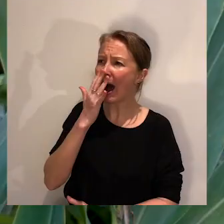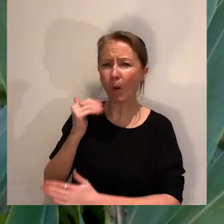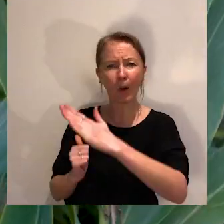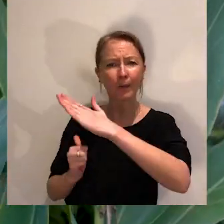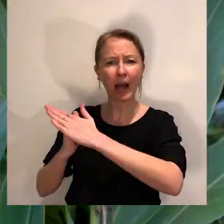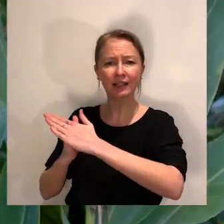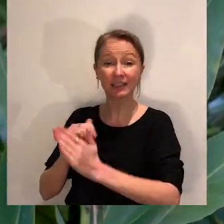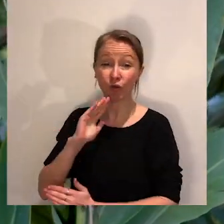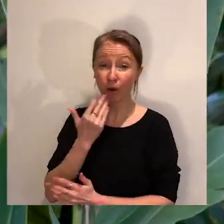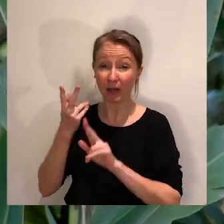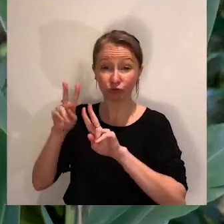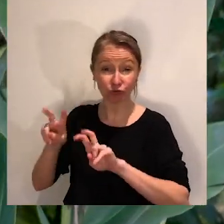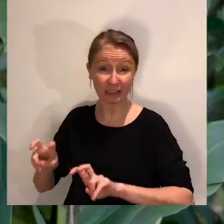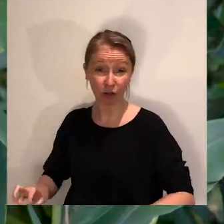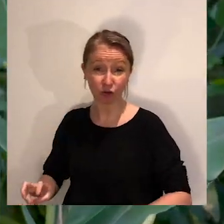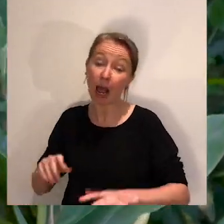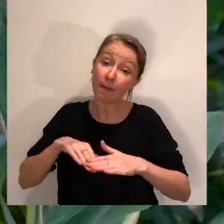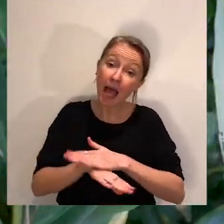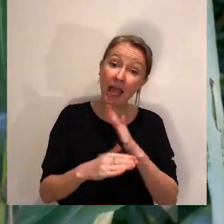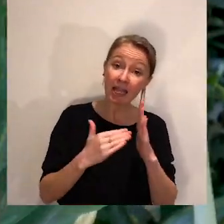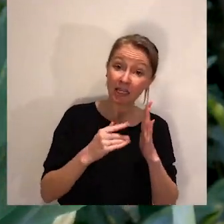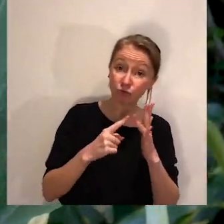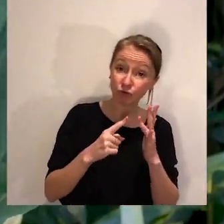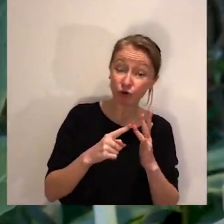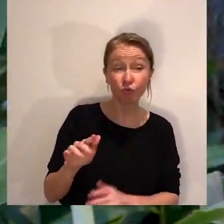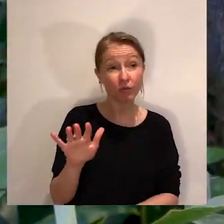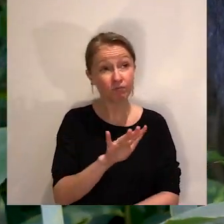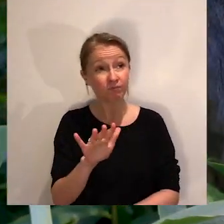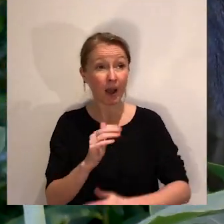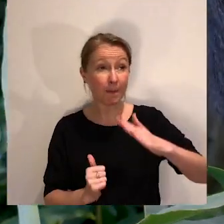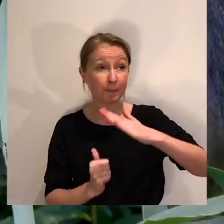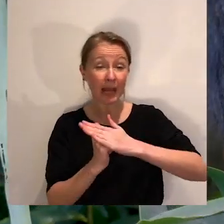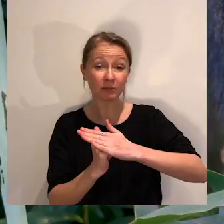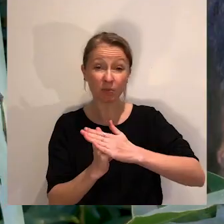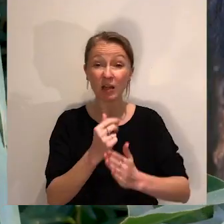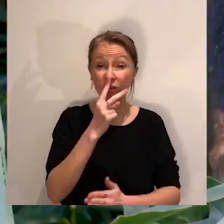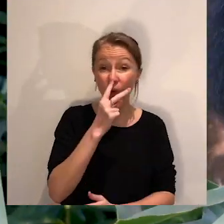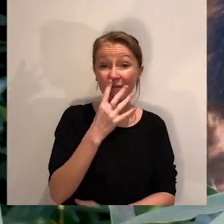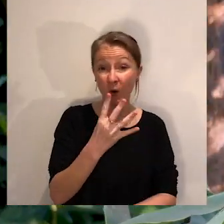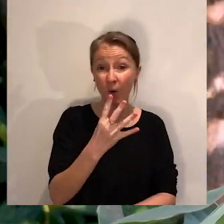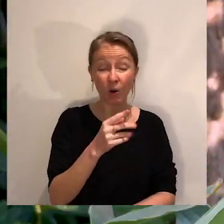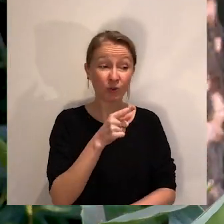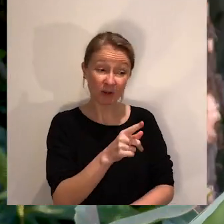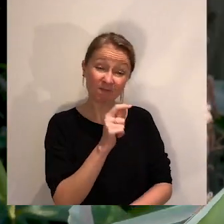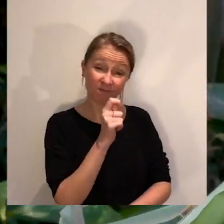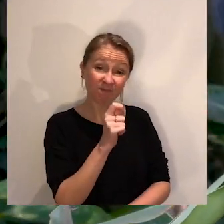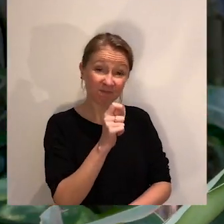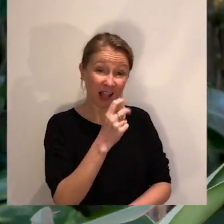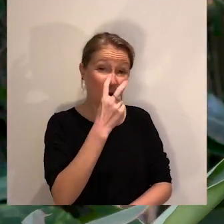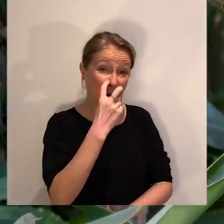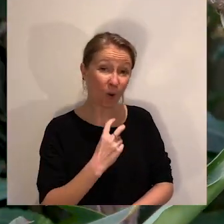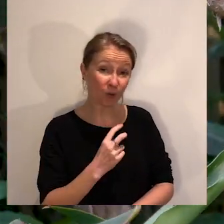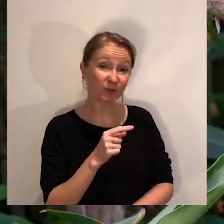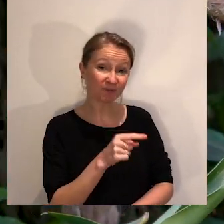But in care, around 24 is the maximum for a Binturong. So he's getting on in